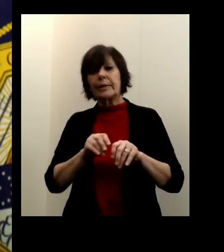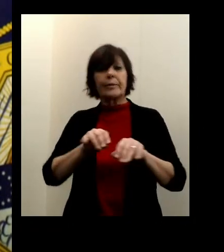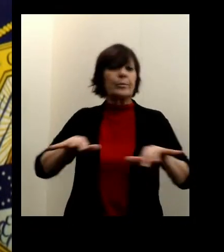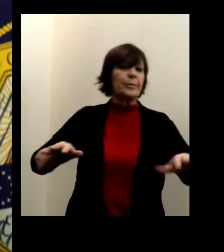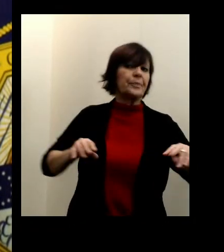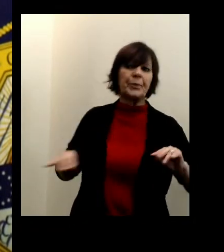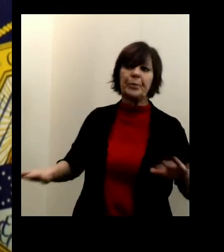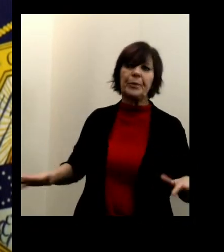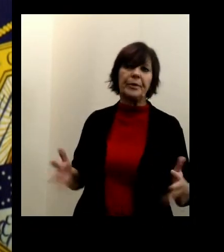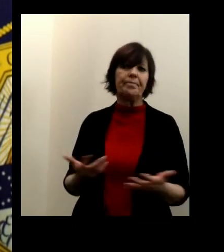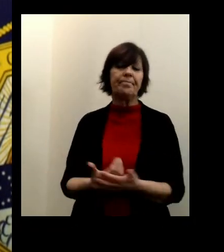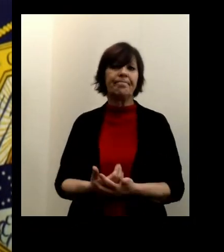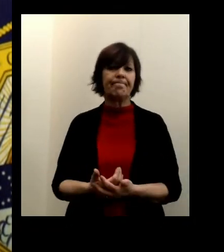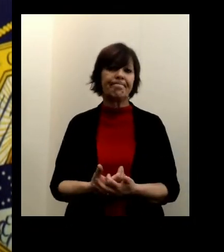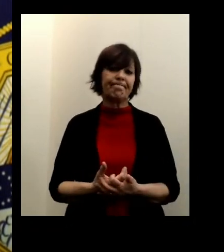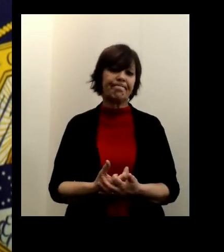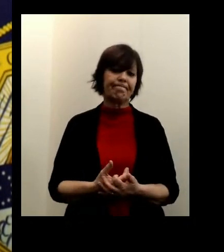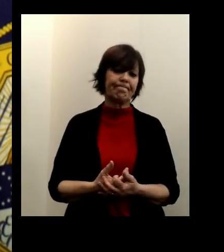and